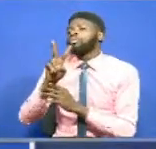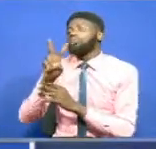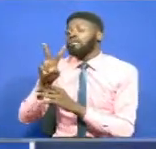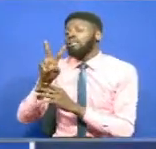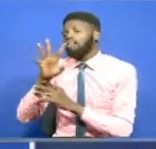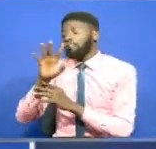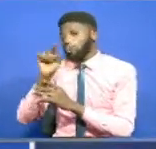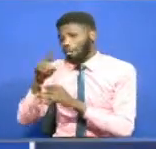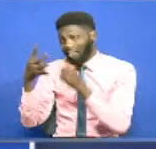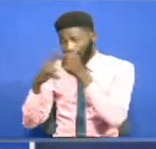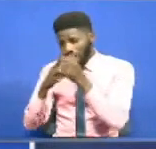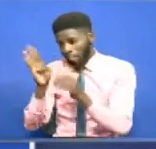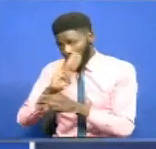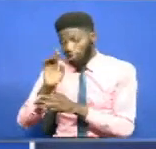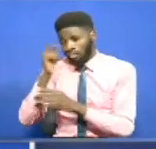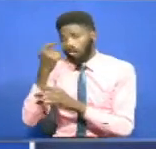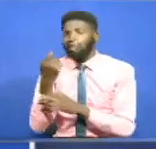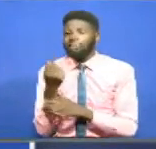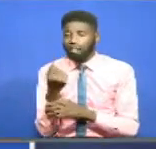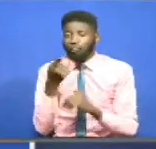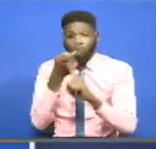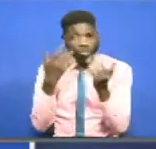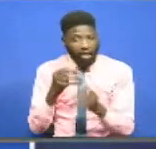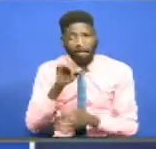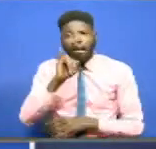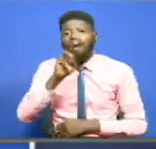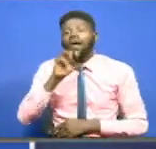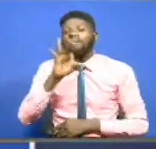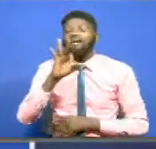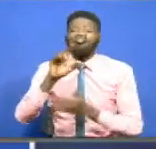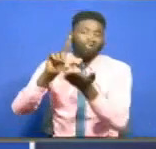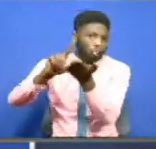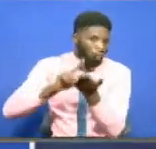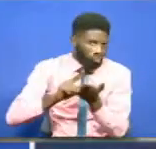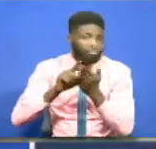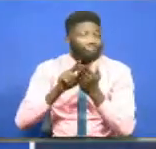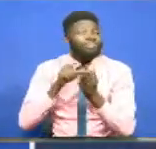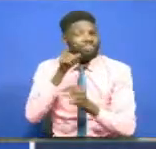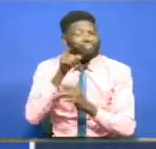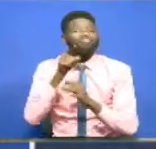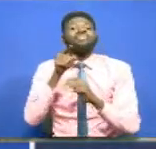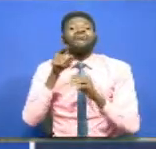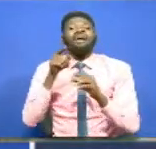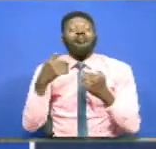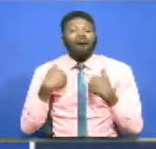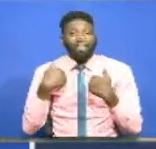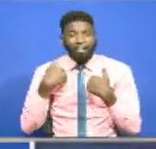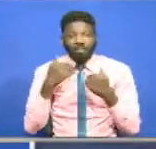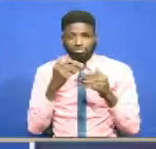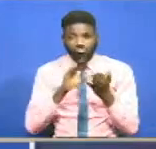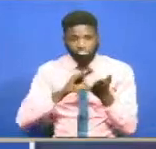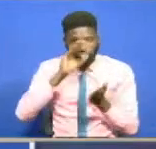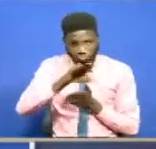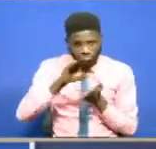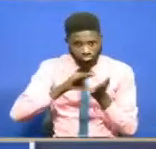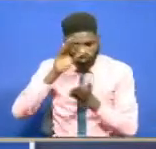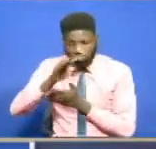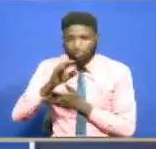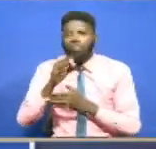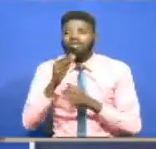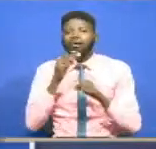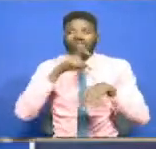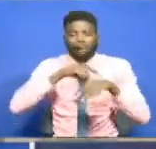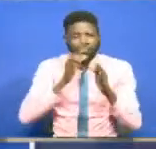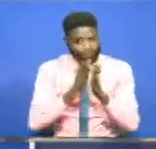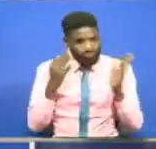Kenya shillings approved loan from the International Monetary Fund that is spread out over 3 years. Amid the current